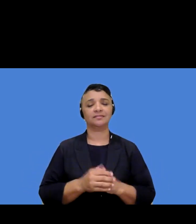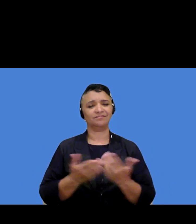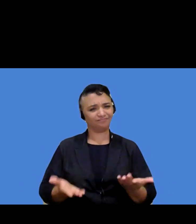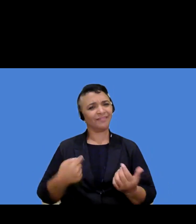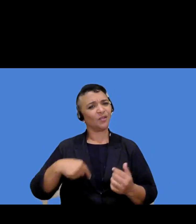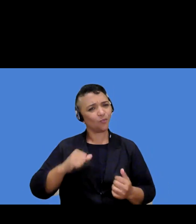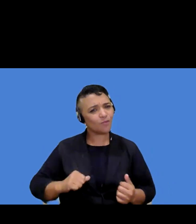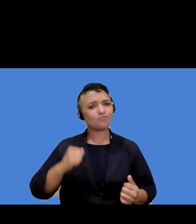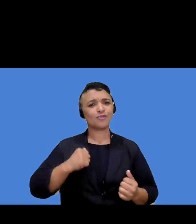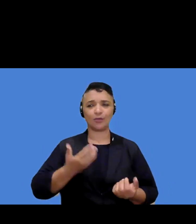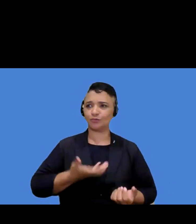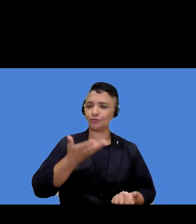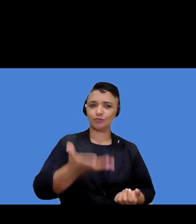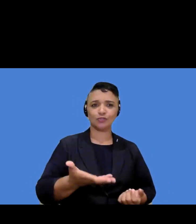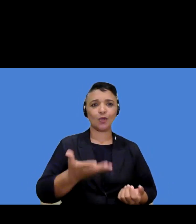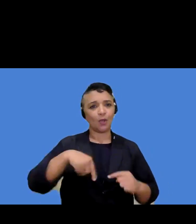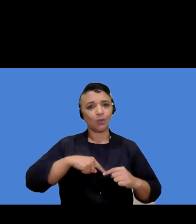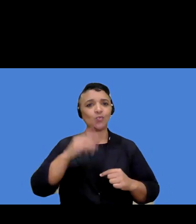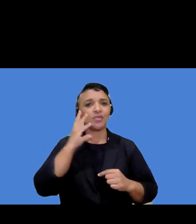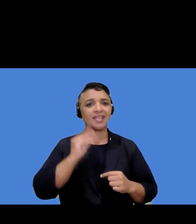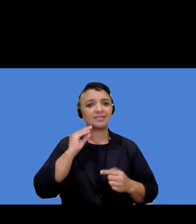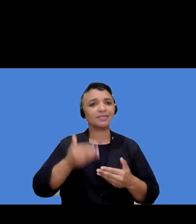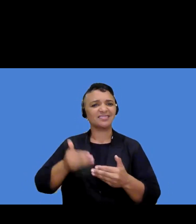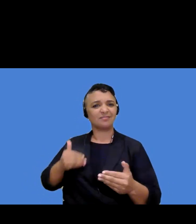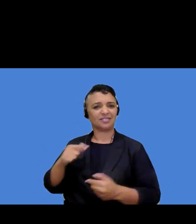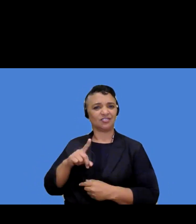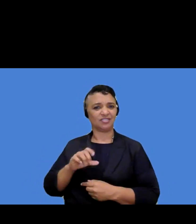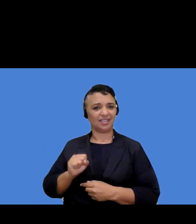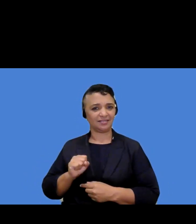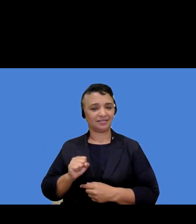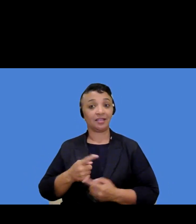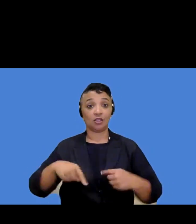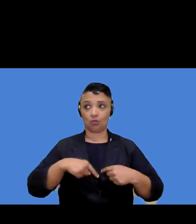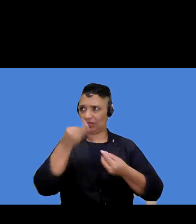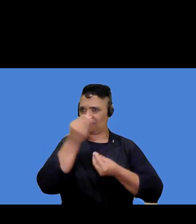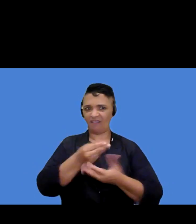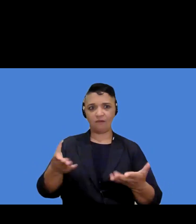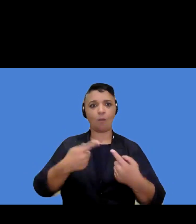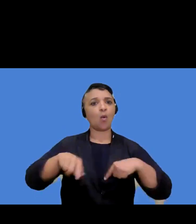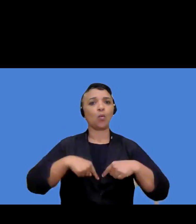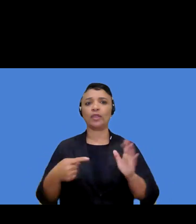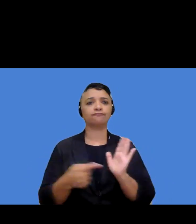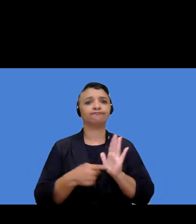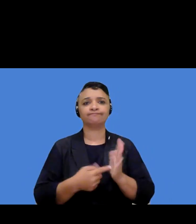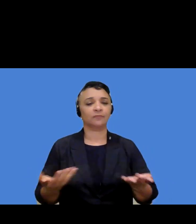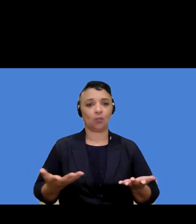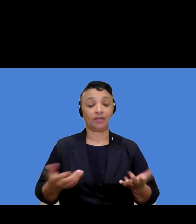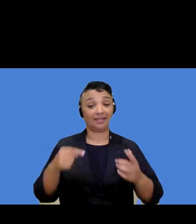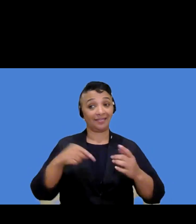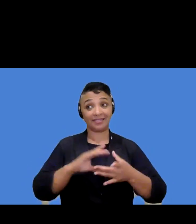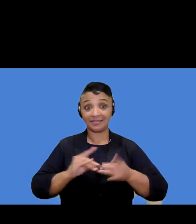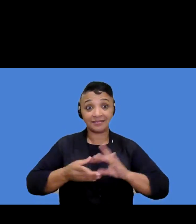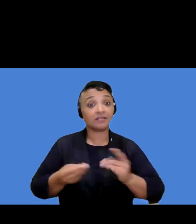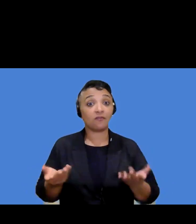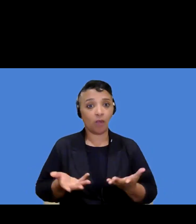lived experiences of the past GDS. We are setting our narratives, and that narratives for us is we are looking